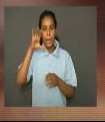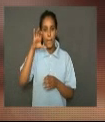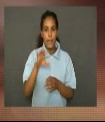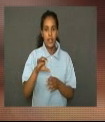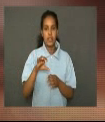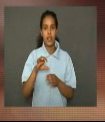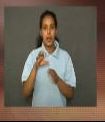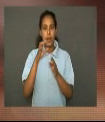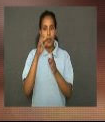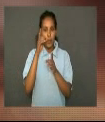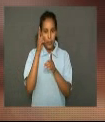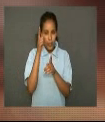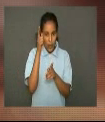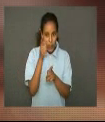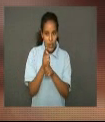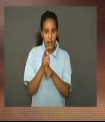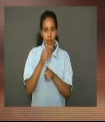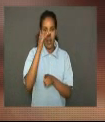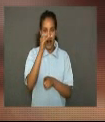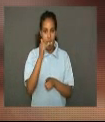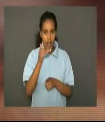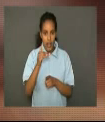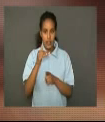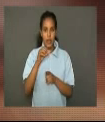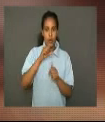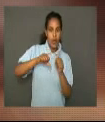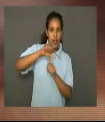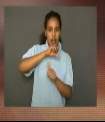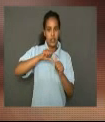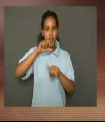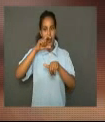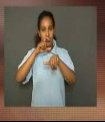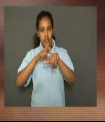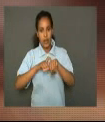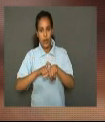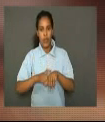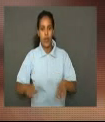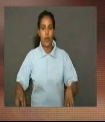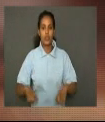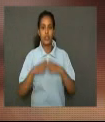be properly aligned with one another at the time of the collision.